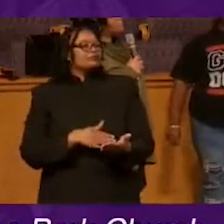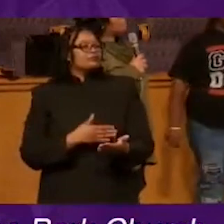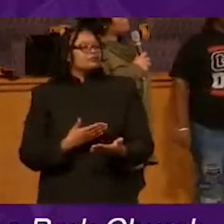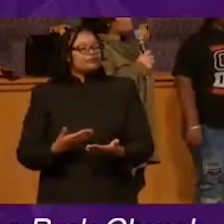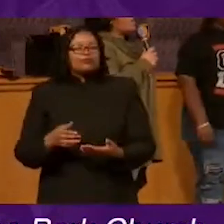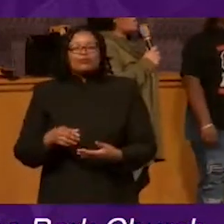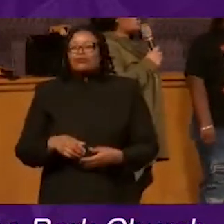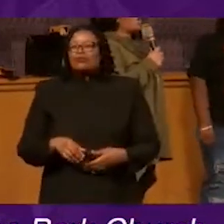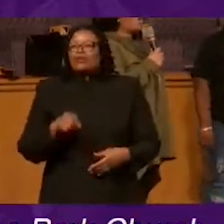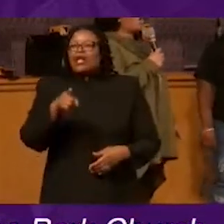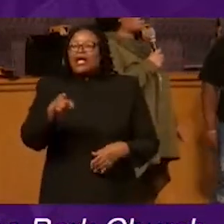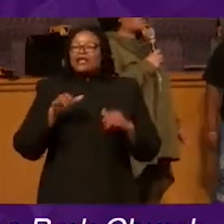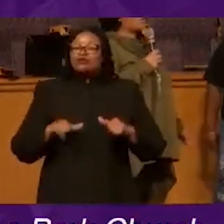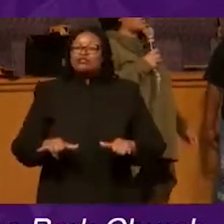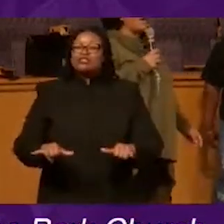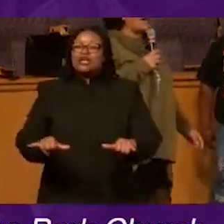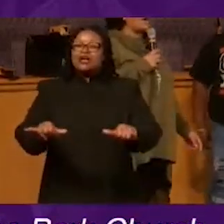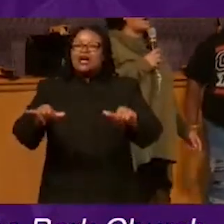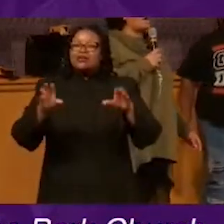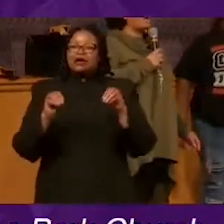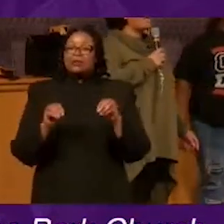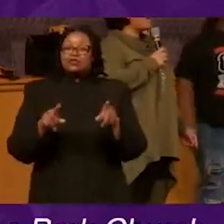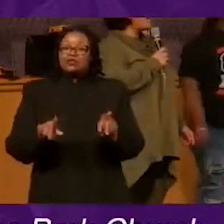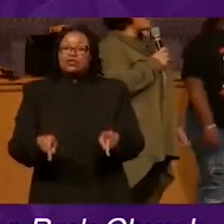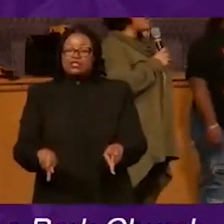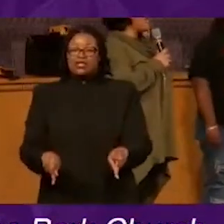And you still have an opportunity to respond.